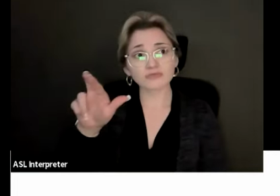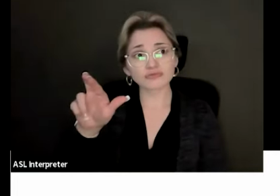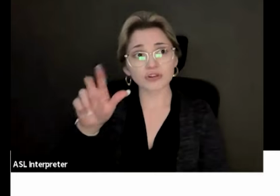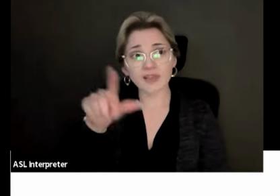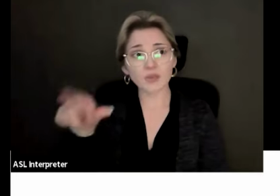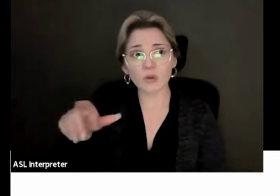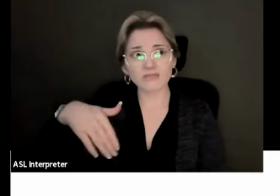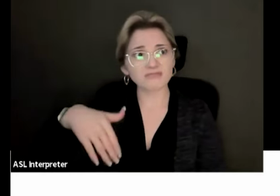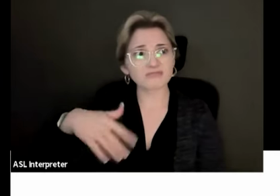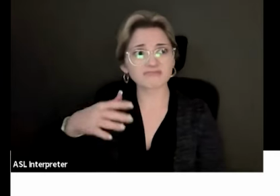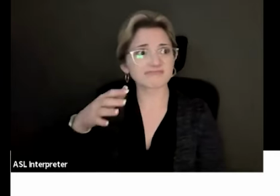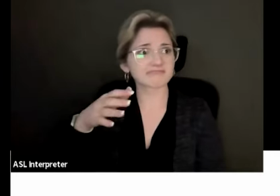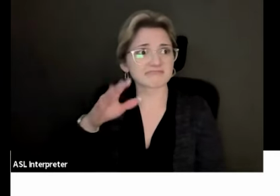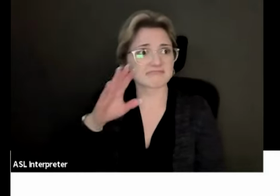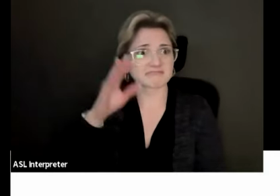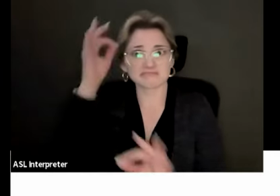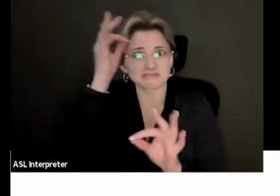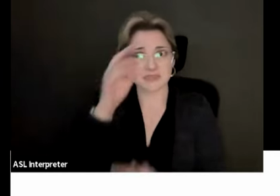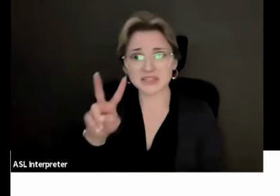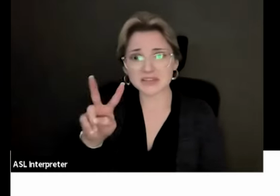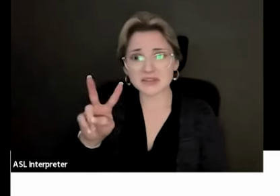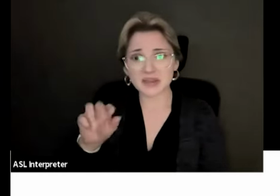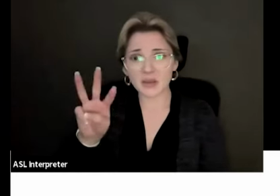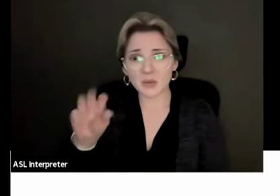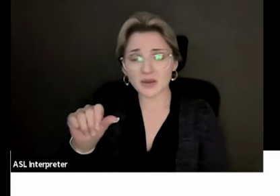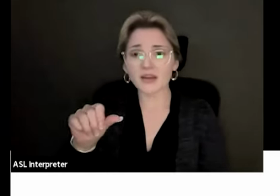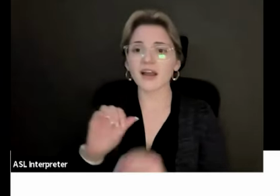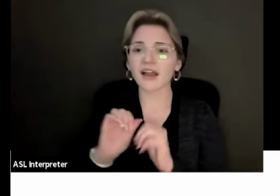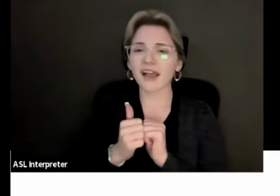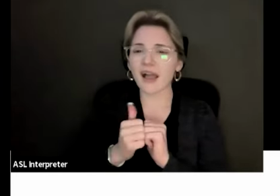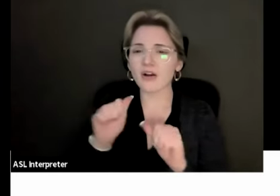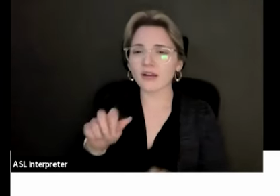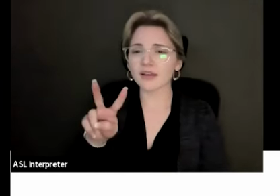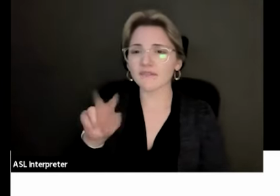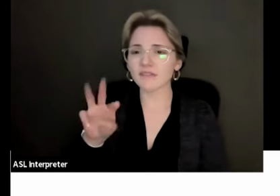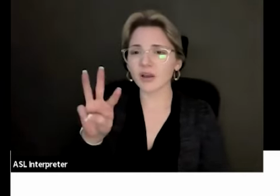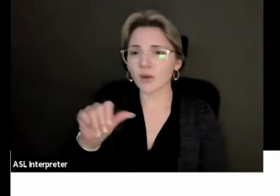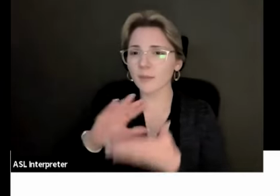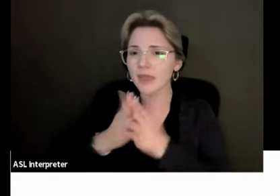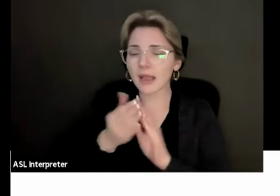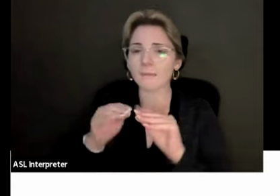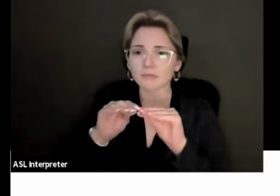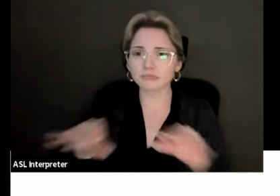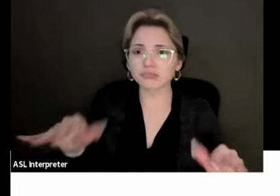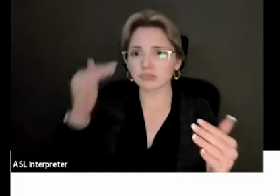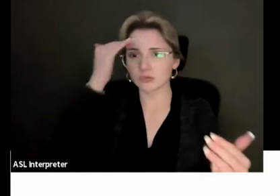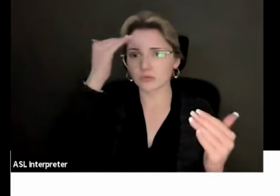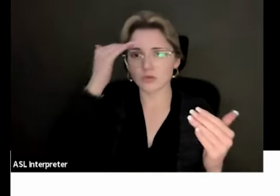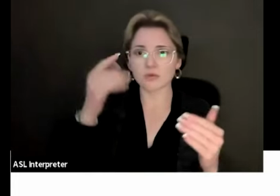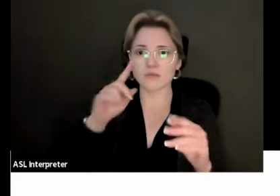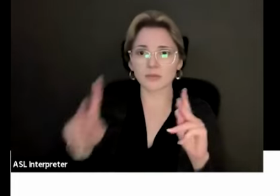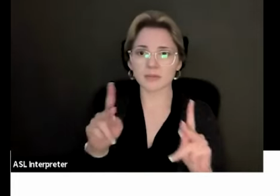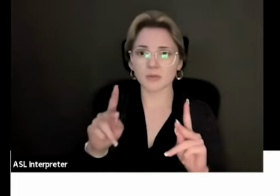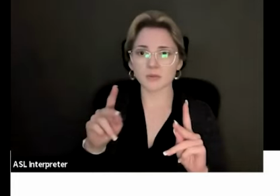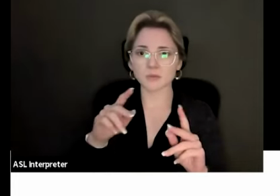of VAWA. Is there a way to make it easier, make an easy 1-pager for landlords to understand? I definitely